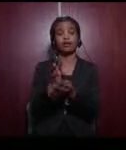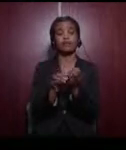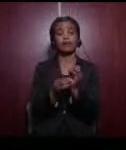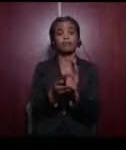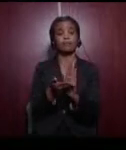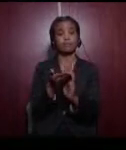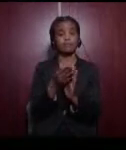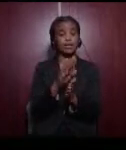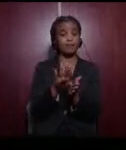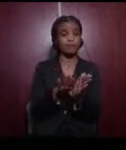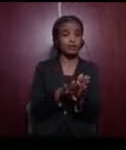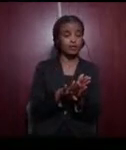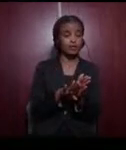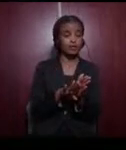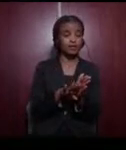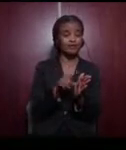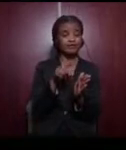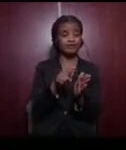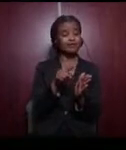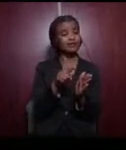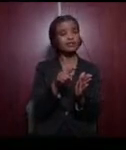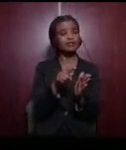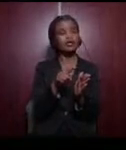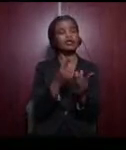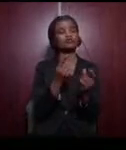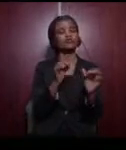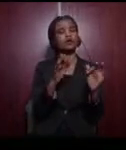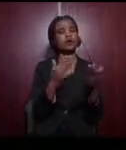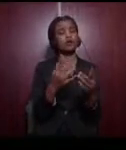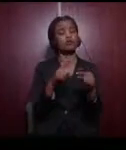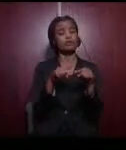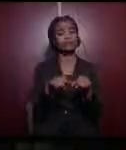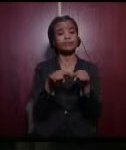KPI or the KPAs? Thank you.